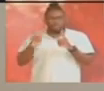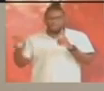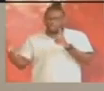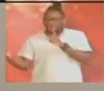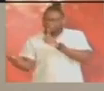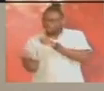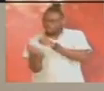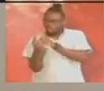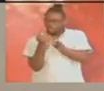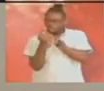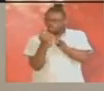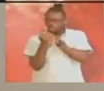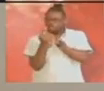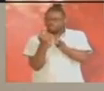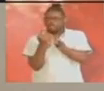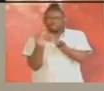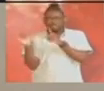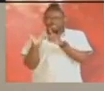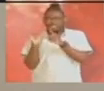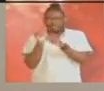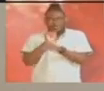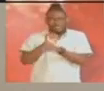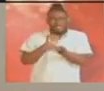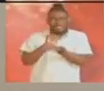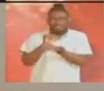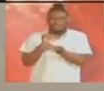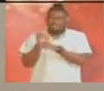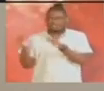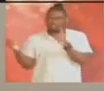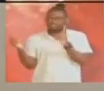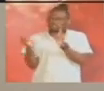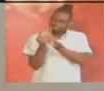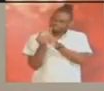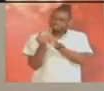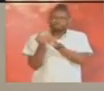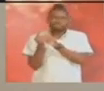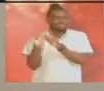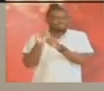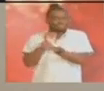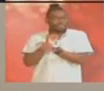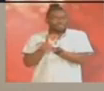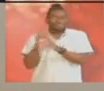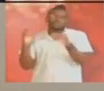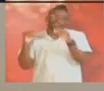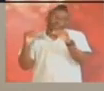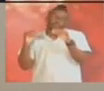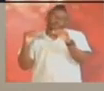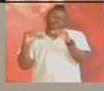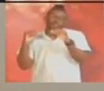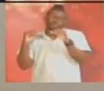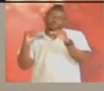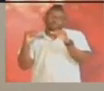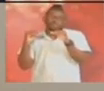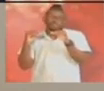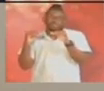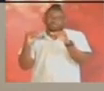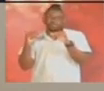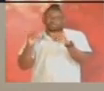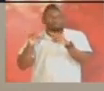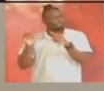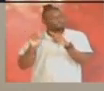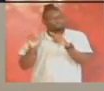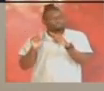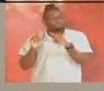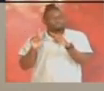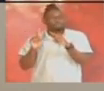in the place of work, they come closer together to get the message across. Please remember that we